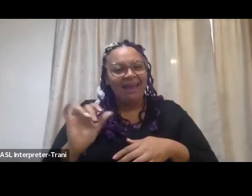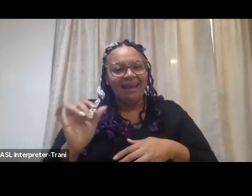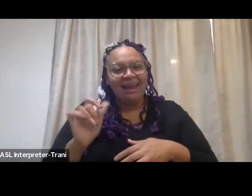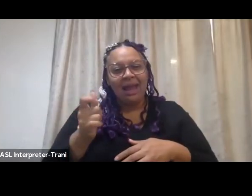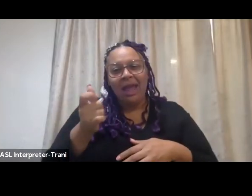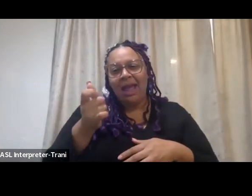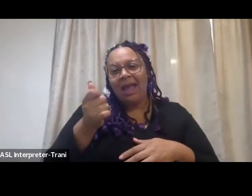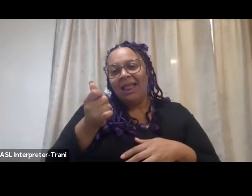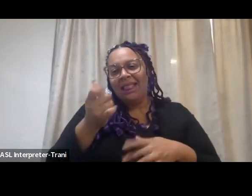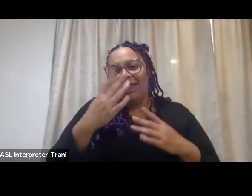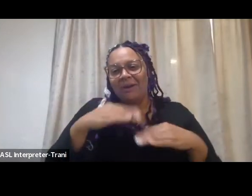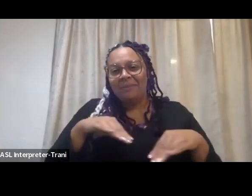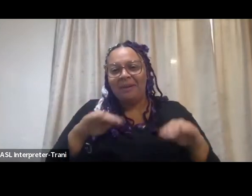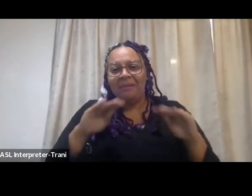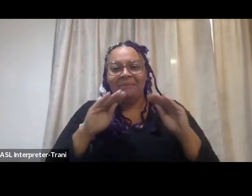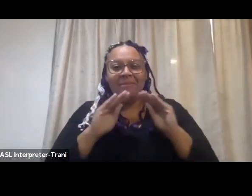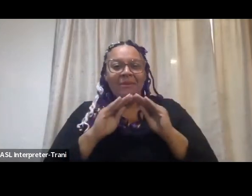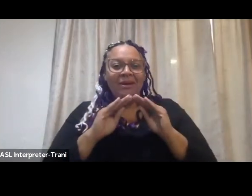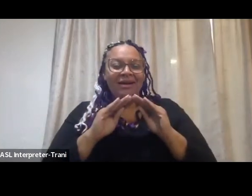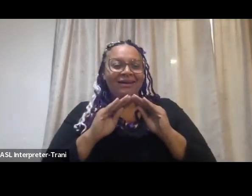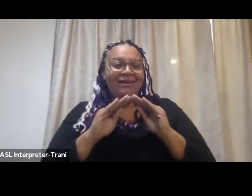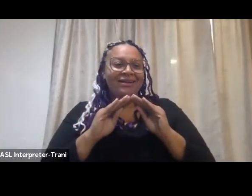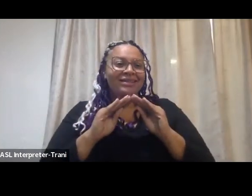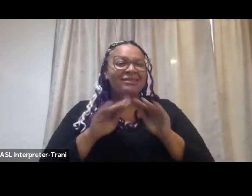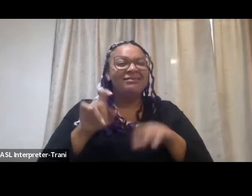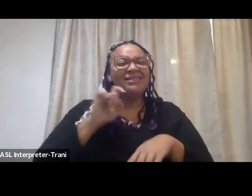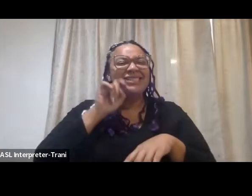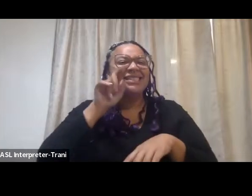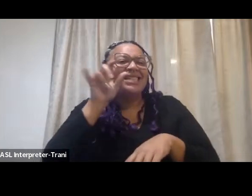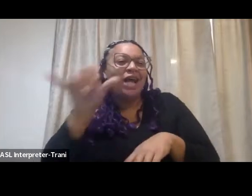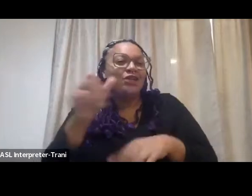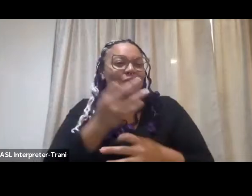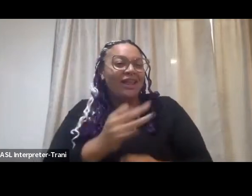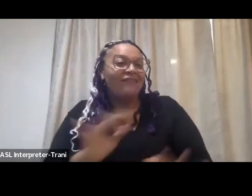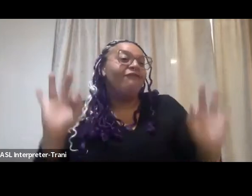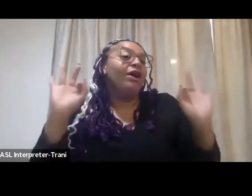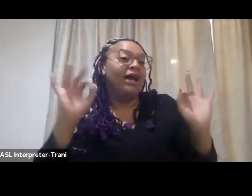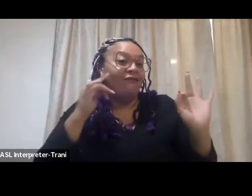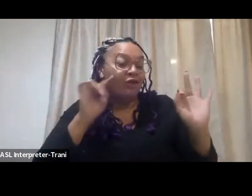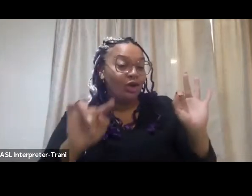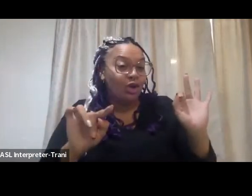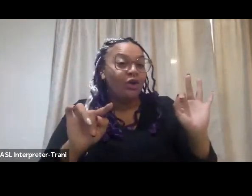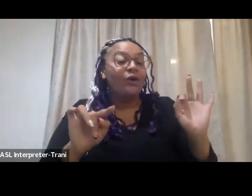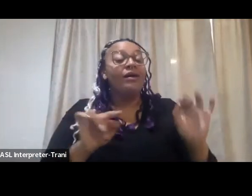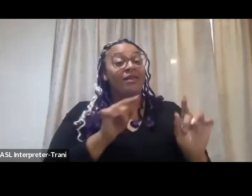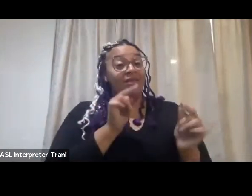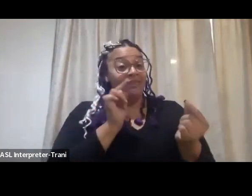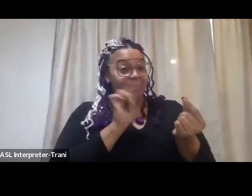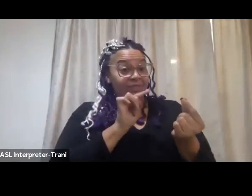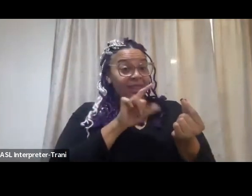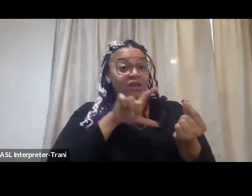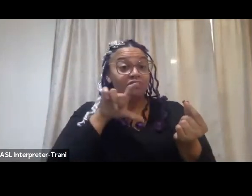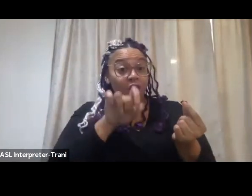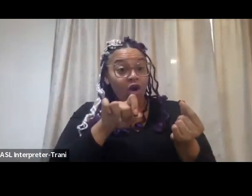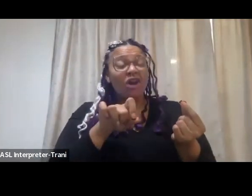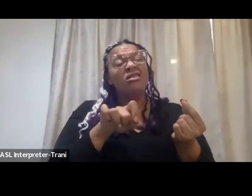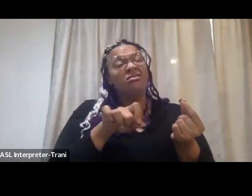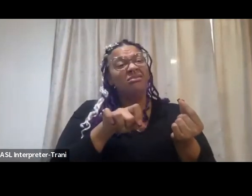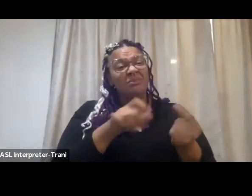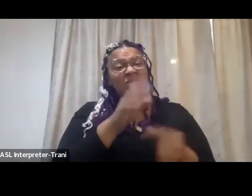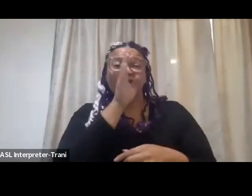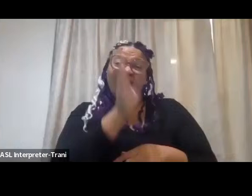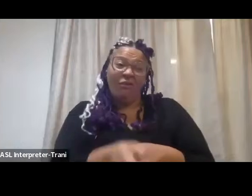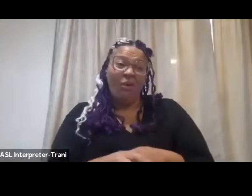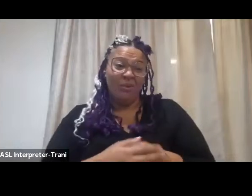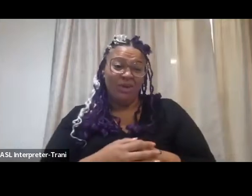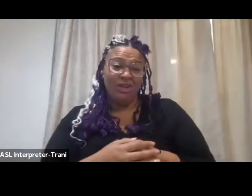more sexually free, if you will, in other readings of the card. This one and its representation are pretty straightforward.